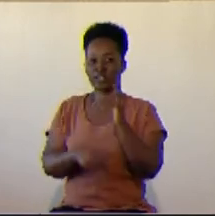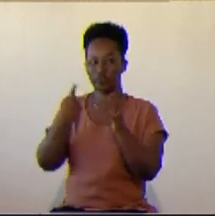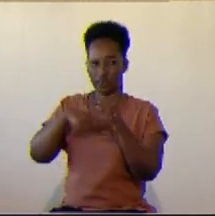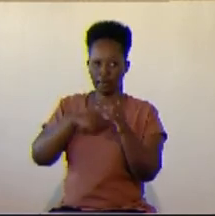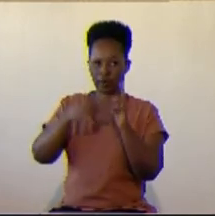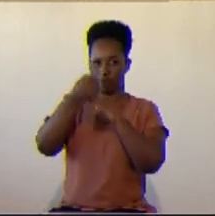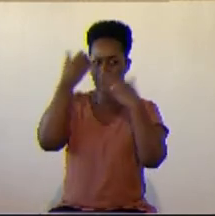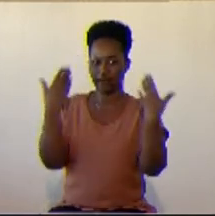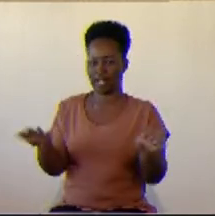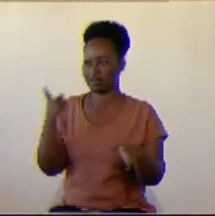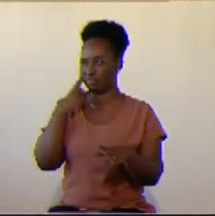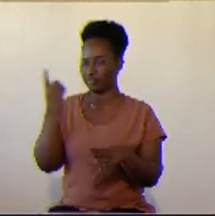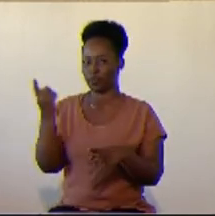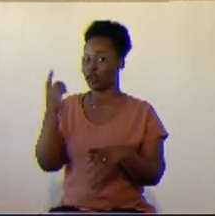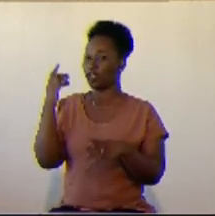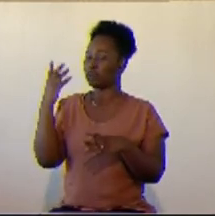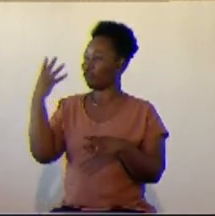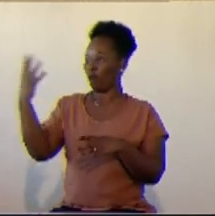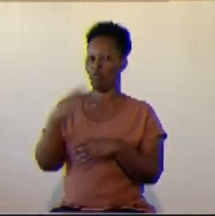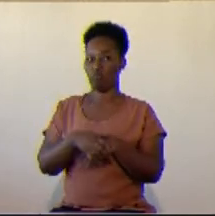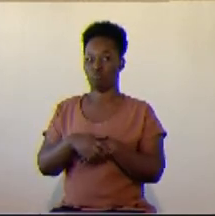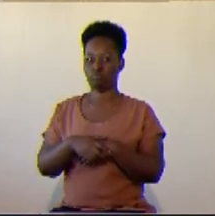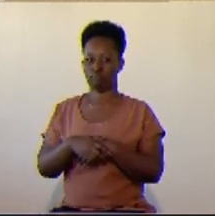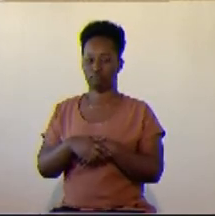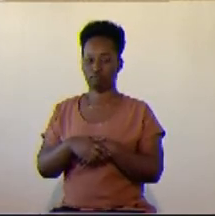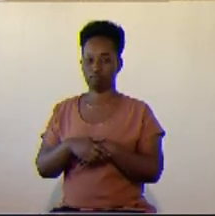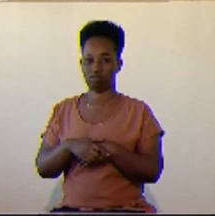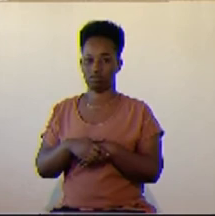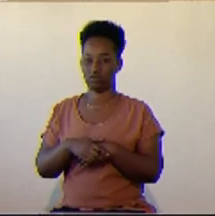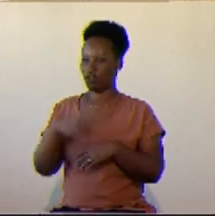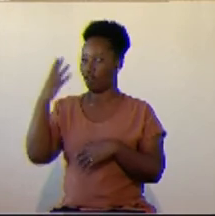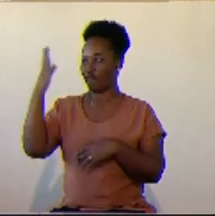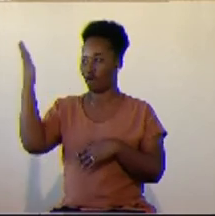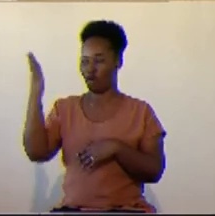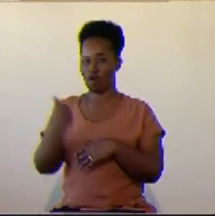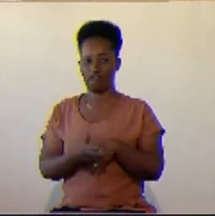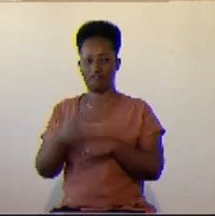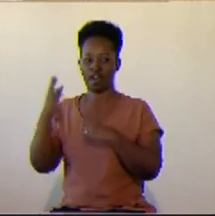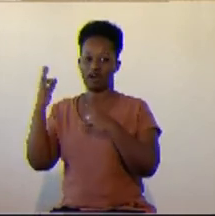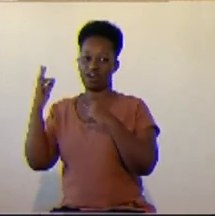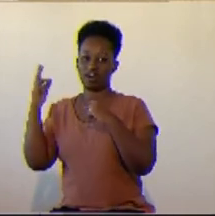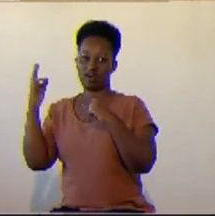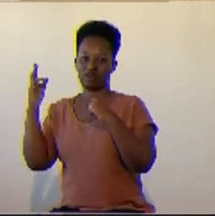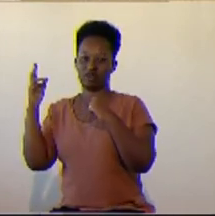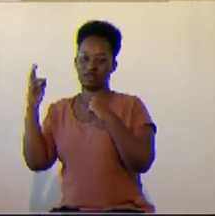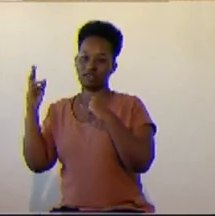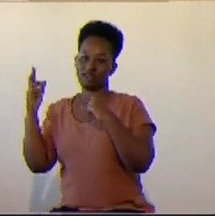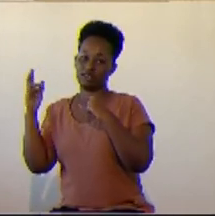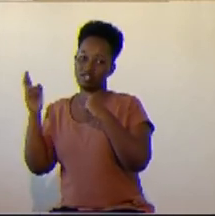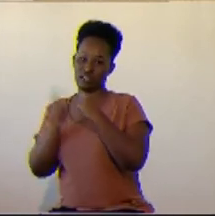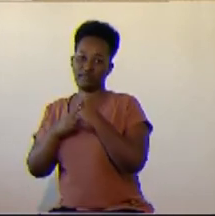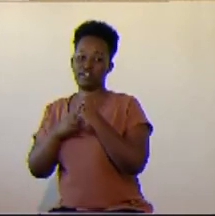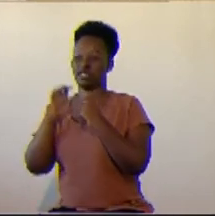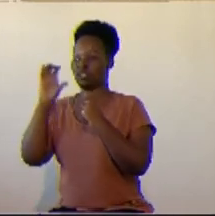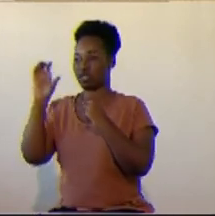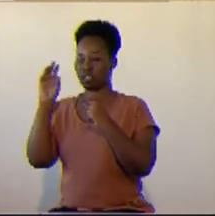here. It is 4, okay? So this becomes 4 out of 7. This is centimeters, and that is centimeters.